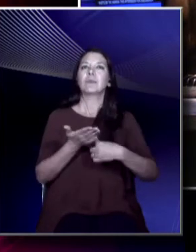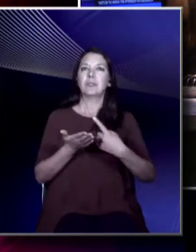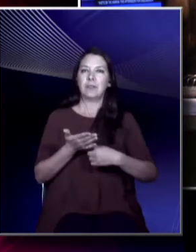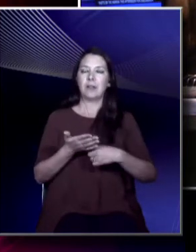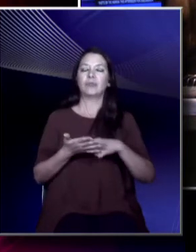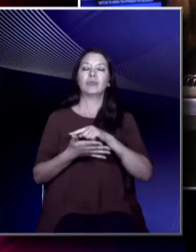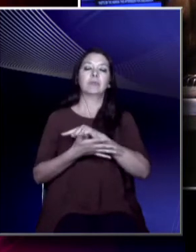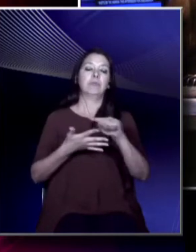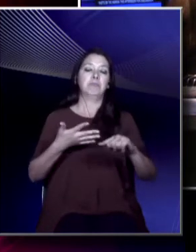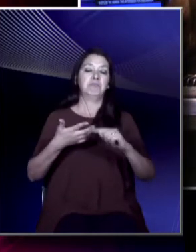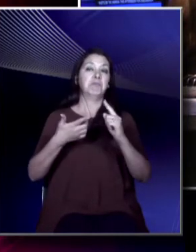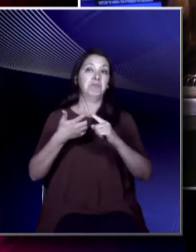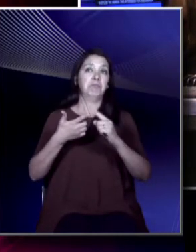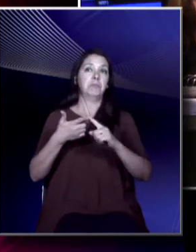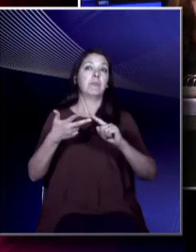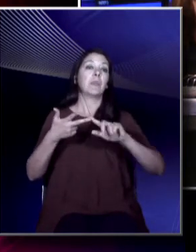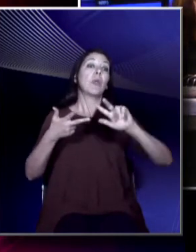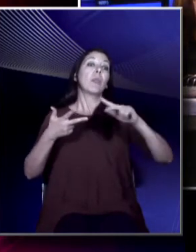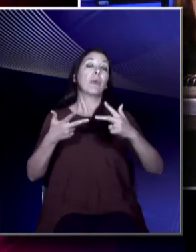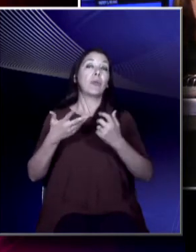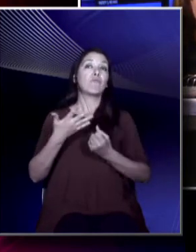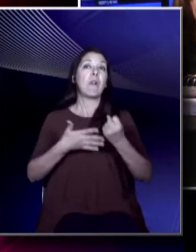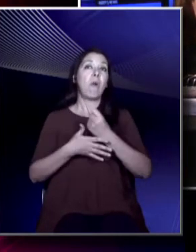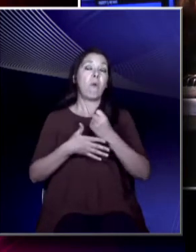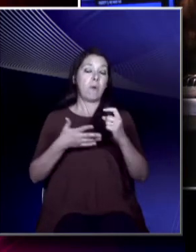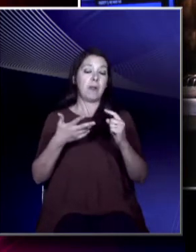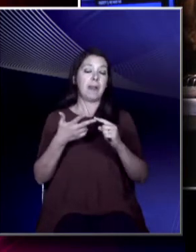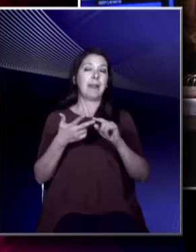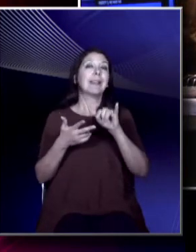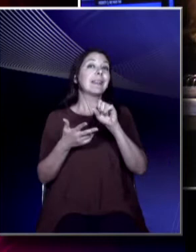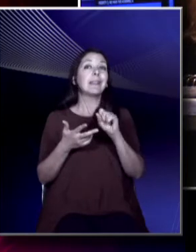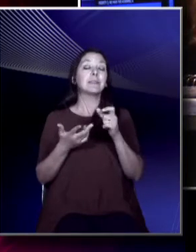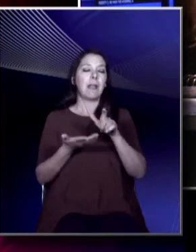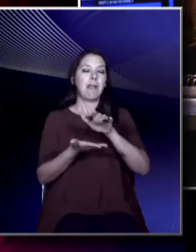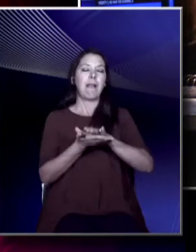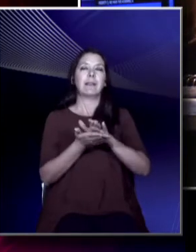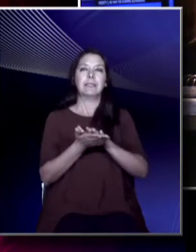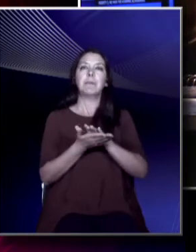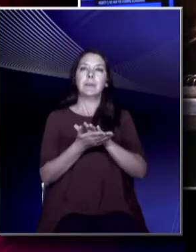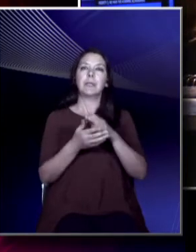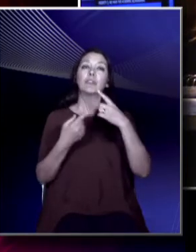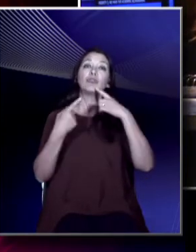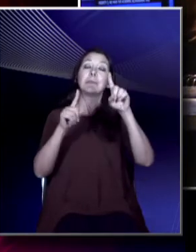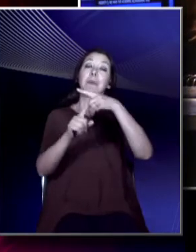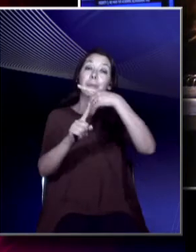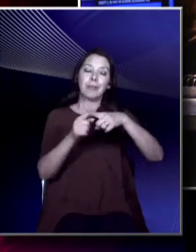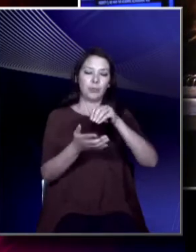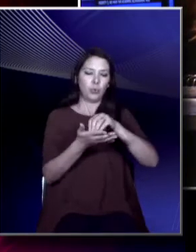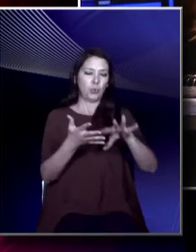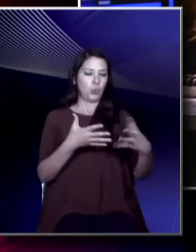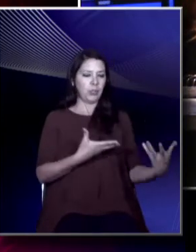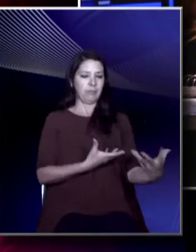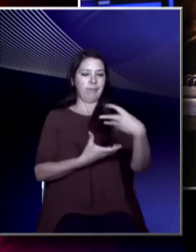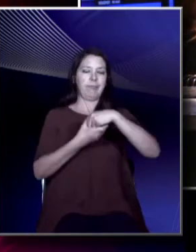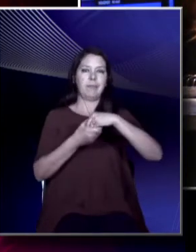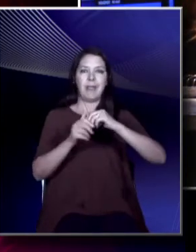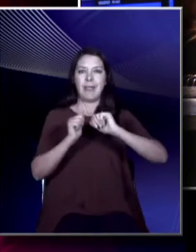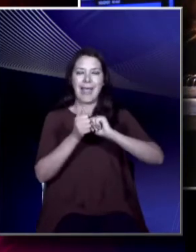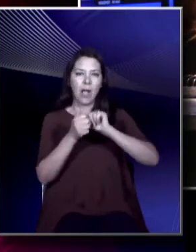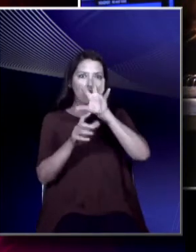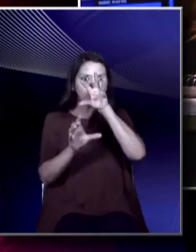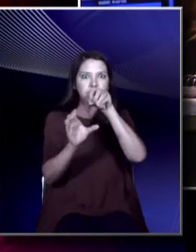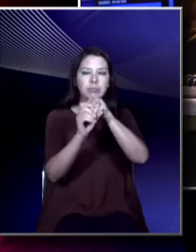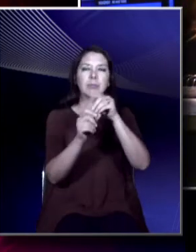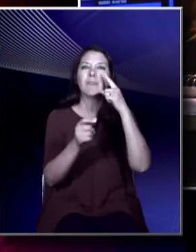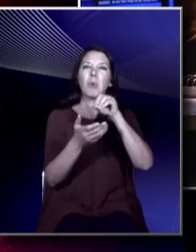Priority 3, we have academic achievement and student engagement. We have 3 things we're talking about